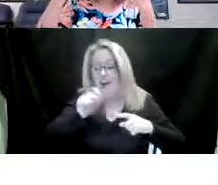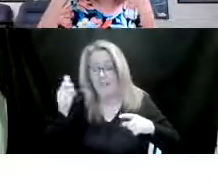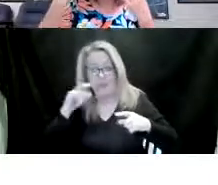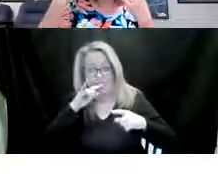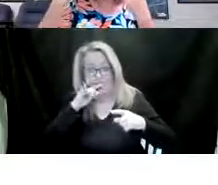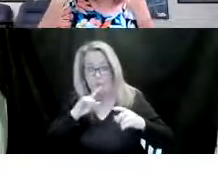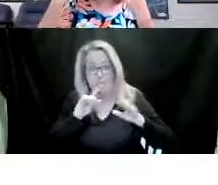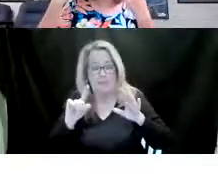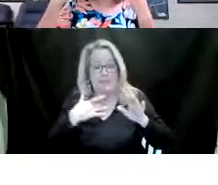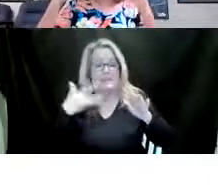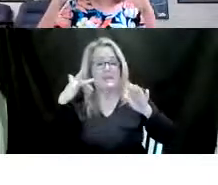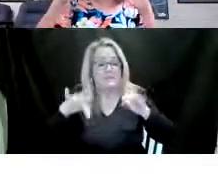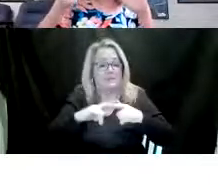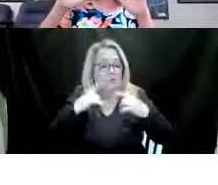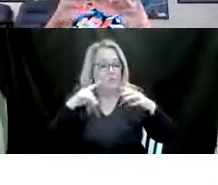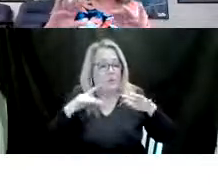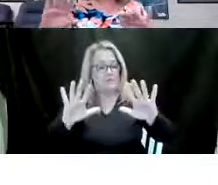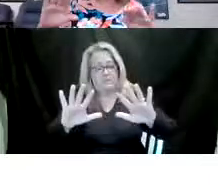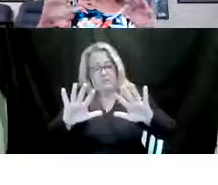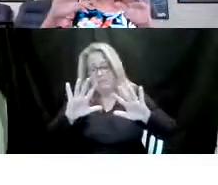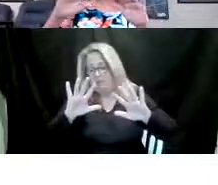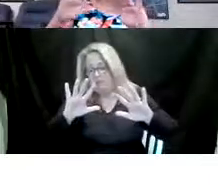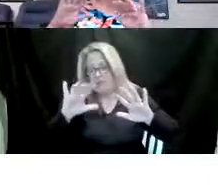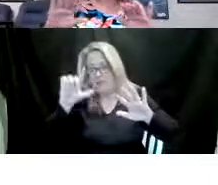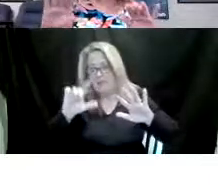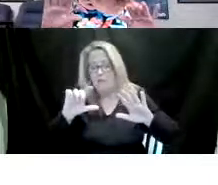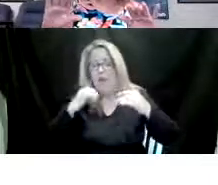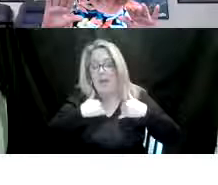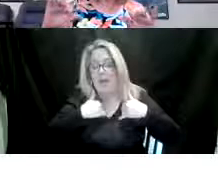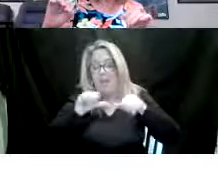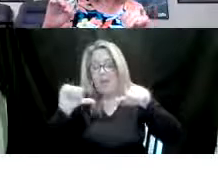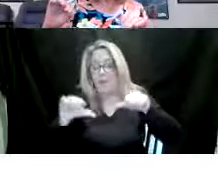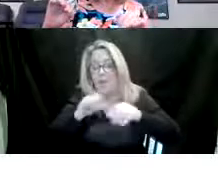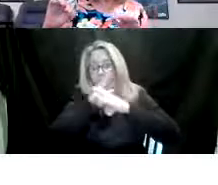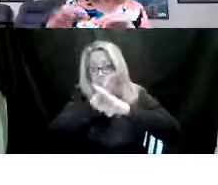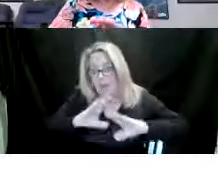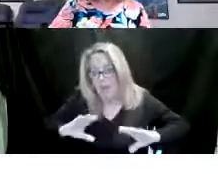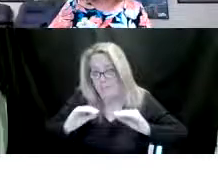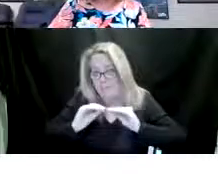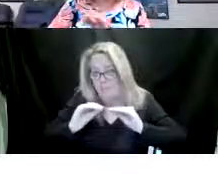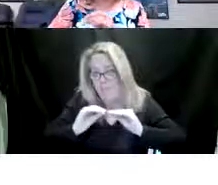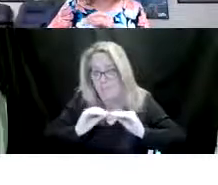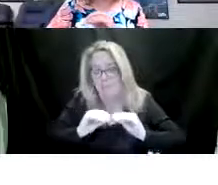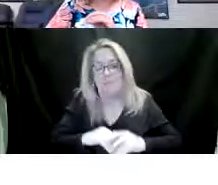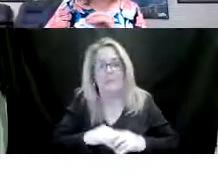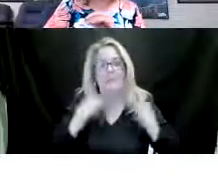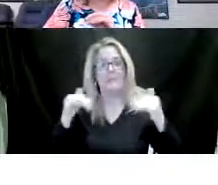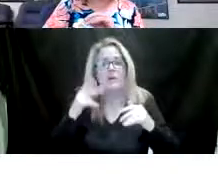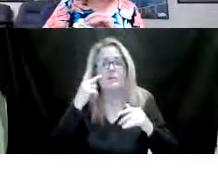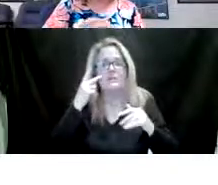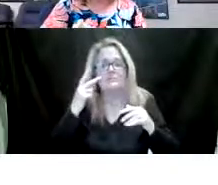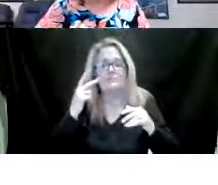very hypersensitive to sound, so they need us to kind of quiet the space down a little bit. And then you This is observe the Kristen.